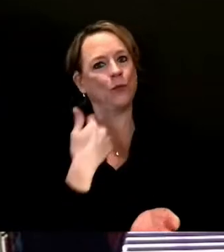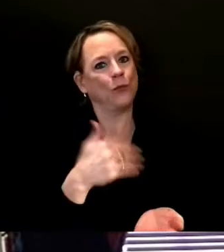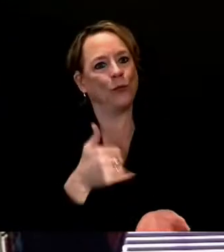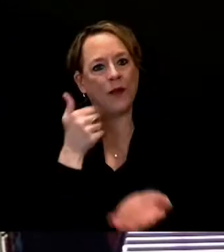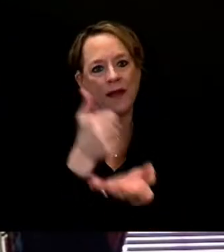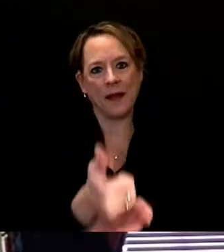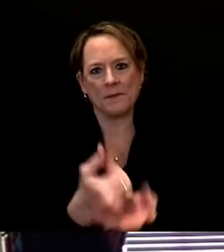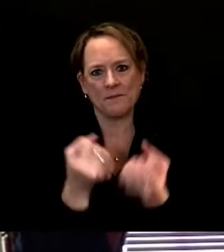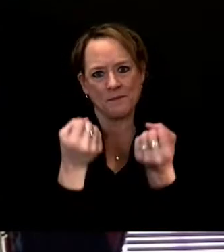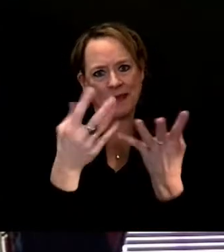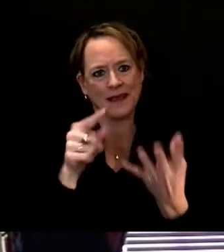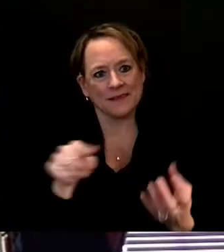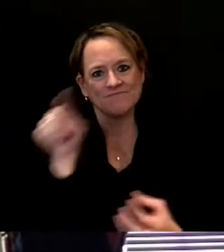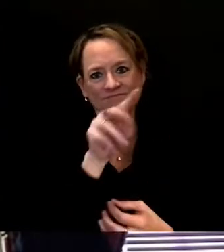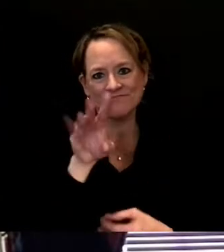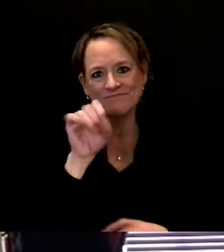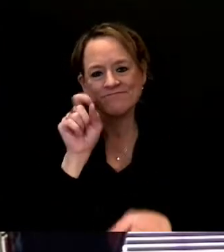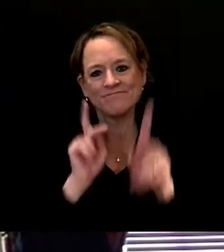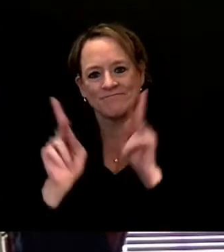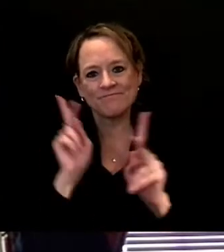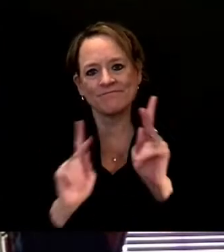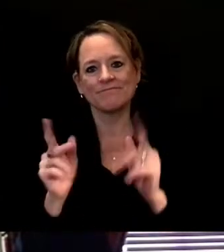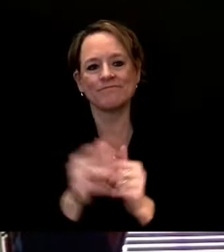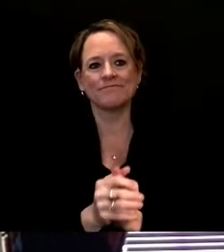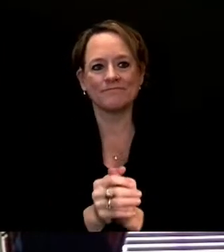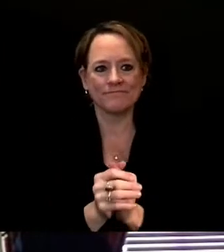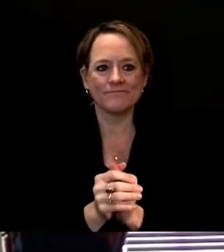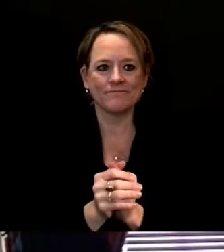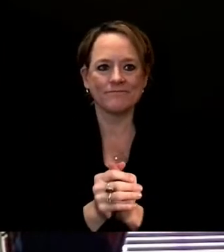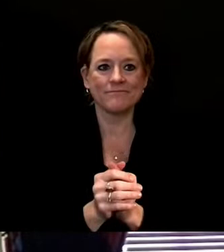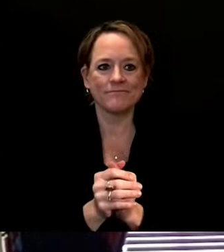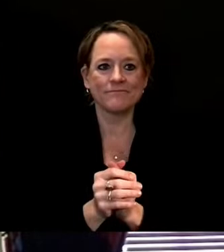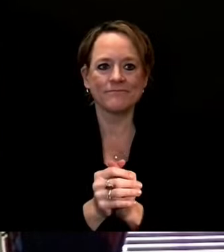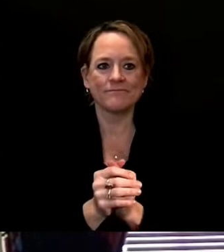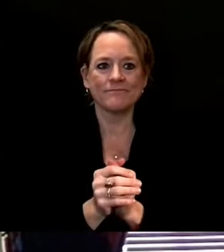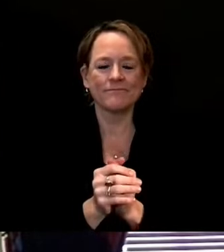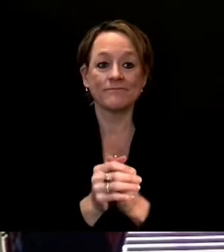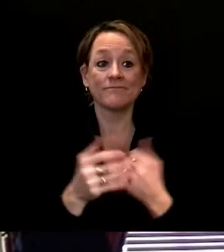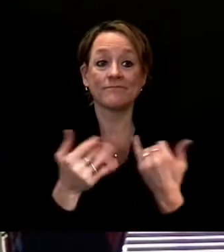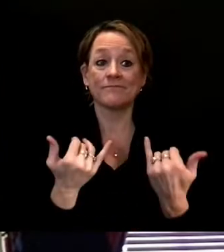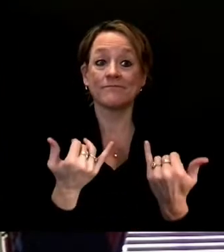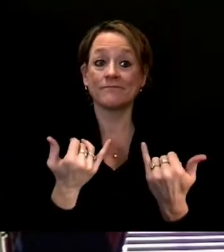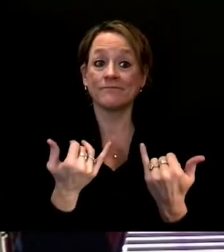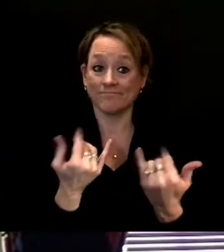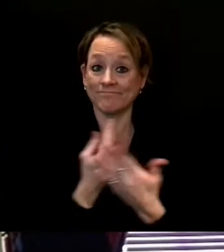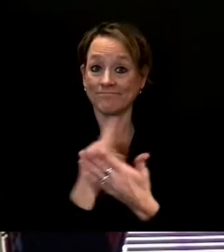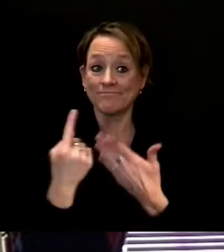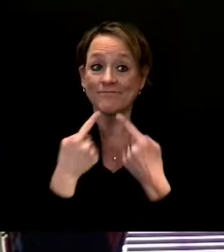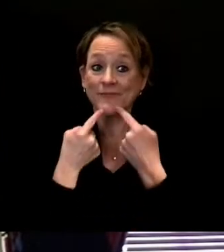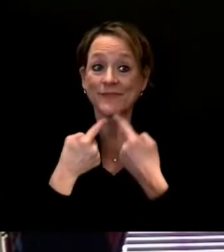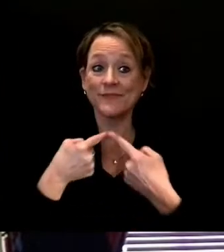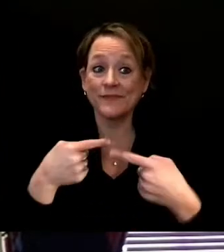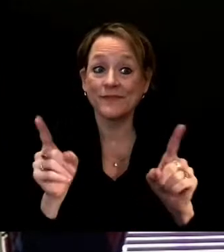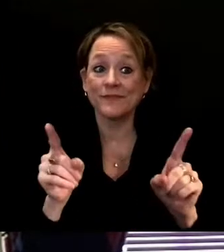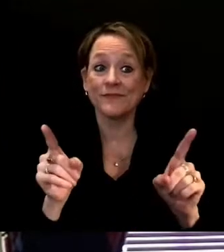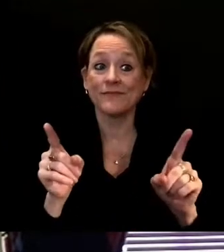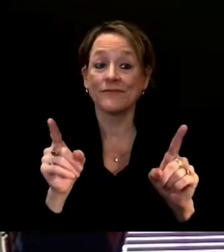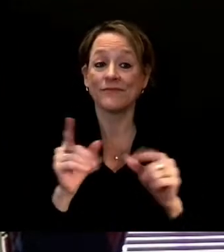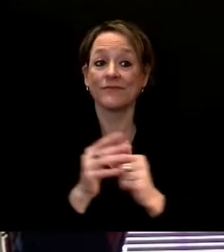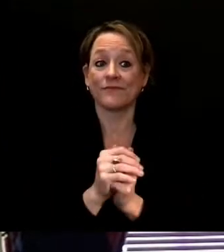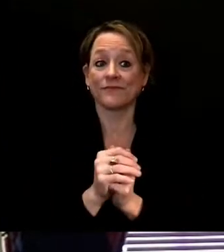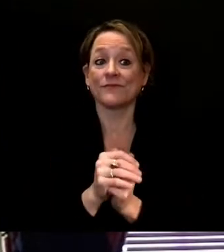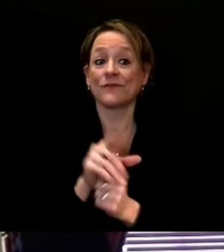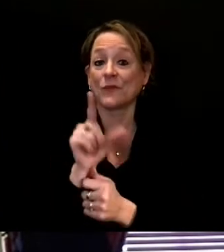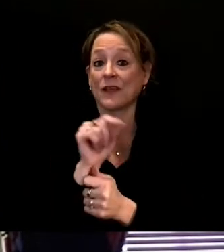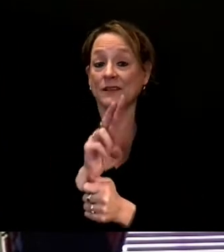earlier this week that Wisconsinites will start seeing more money in their pockets in the new year. Wisconsin's tax withholding tables, which